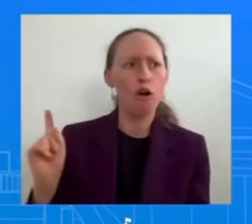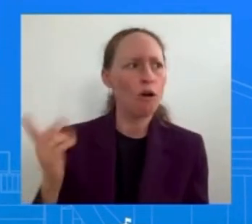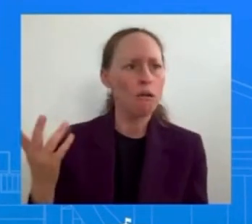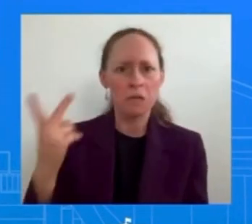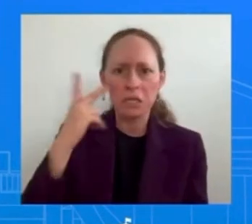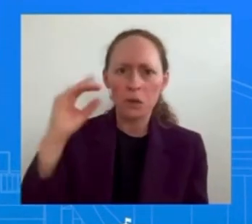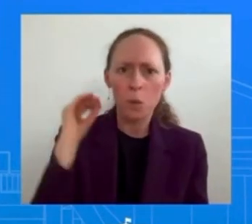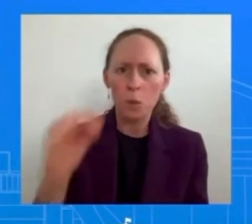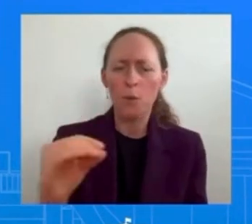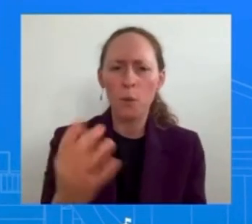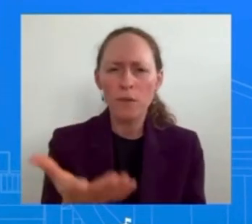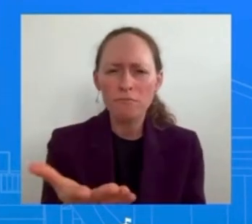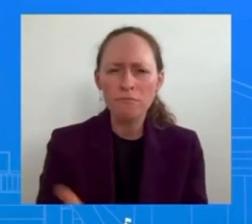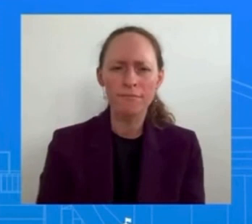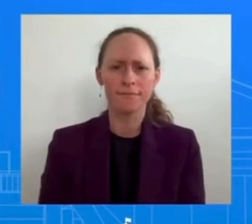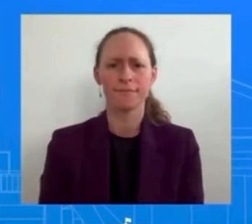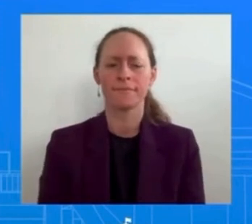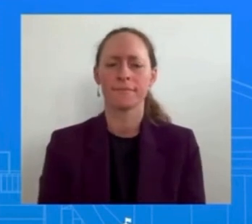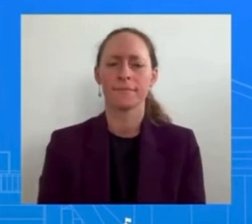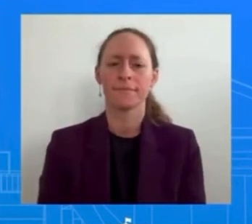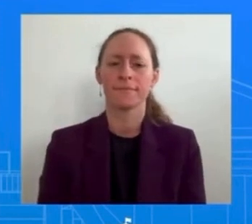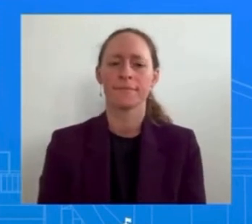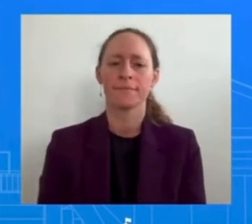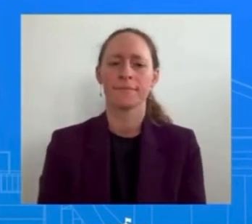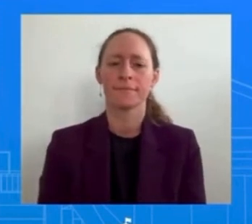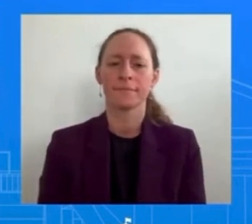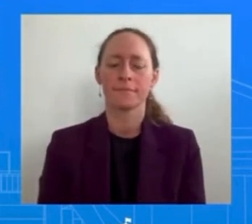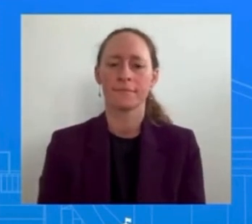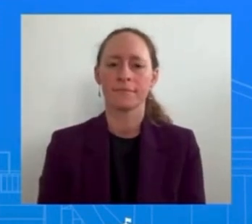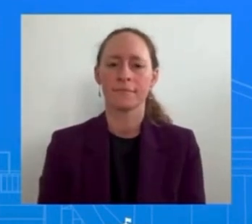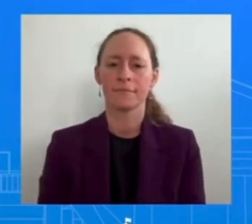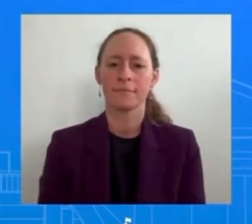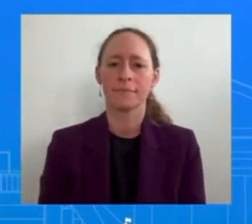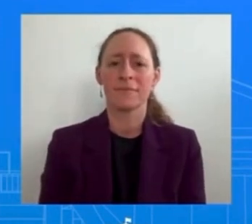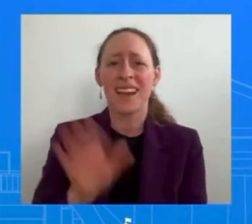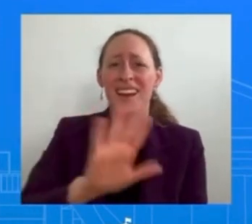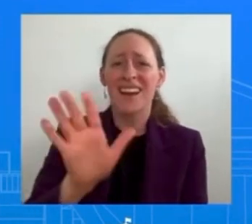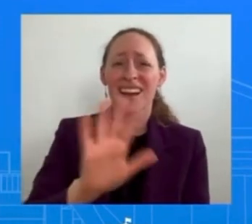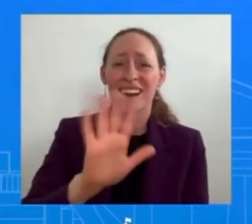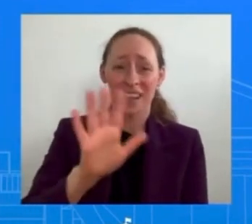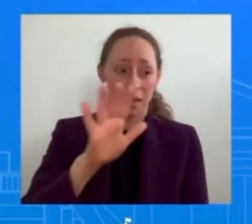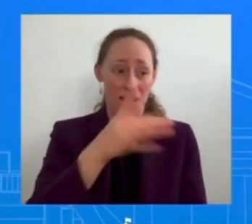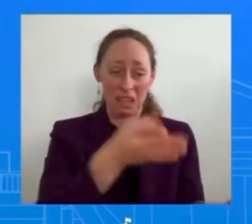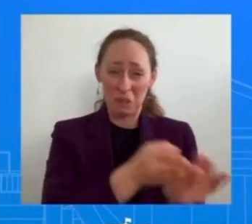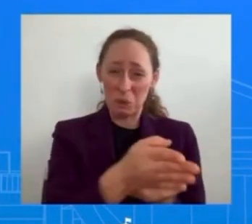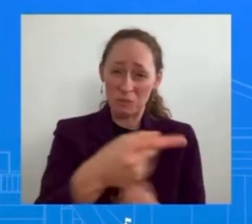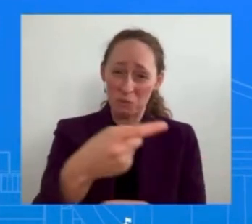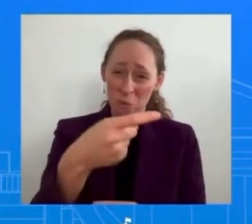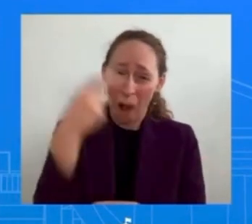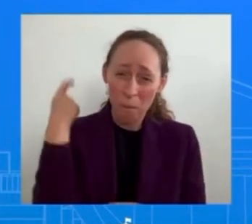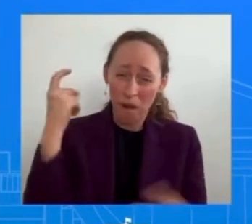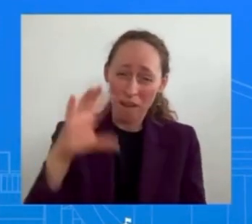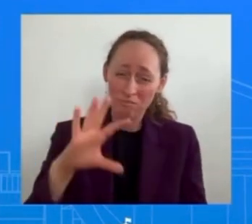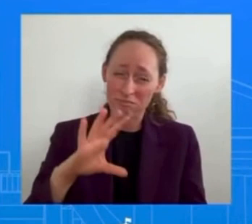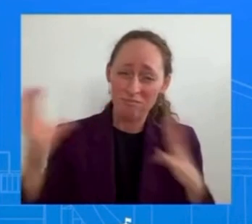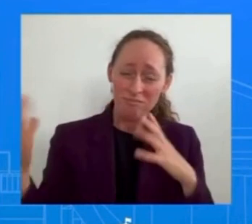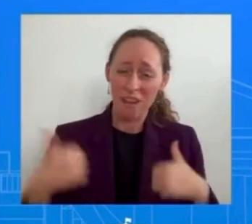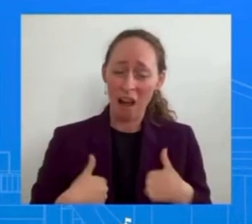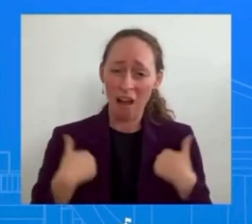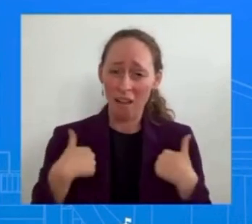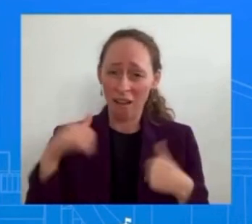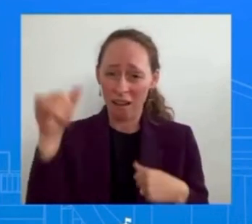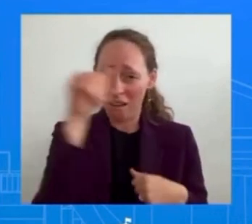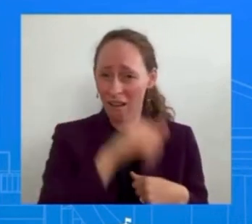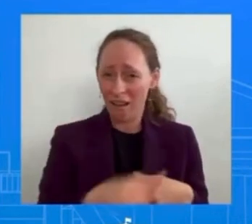amazingly traumatic event. I can tell you that we have personnel that are on the ground year-round and embedded in with the